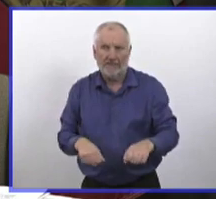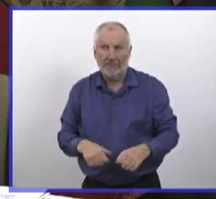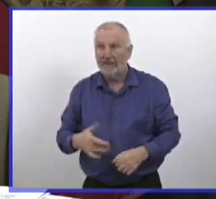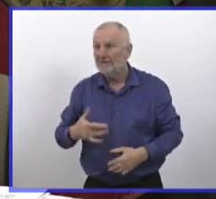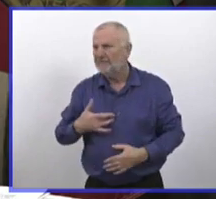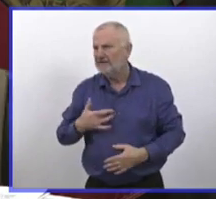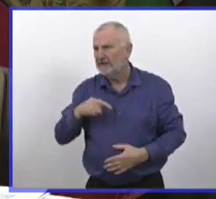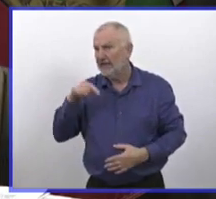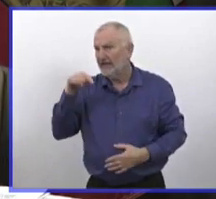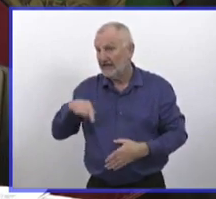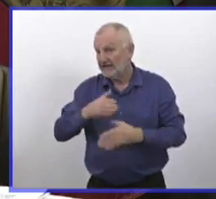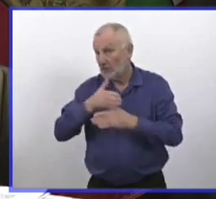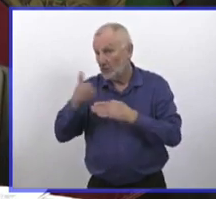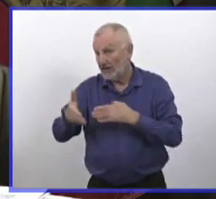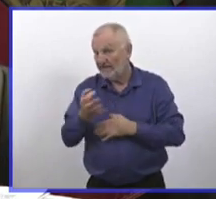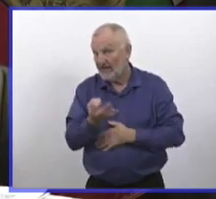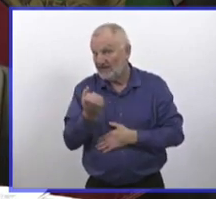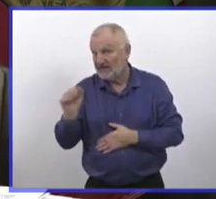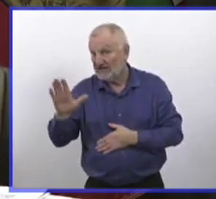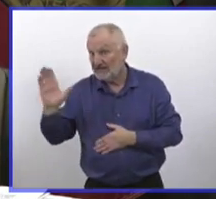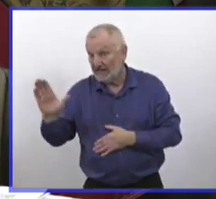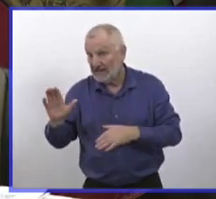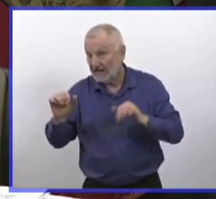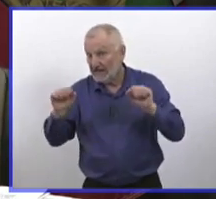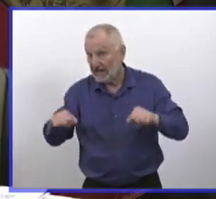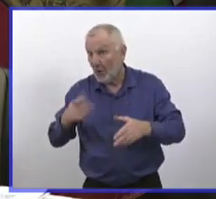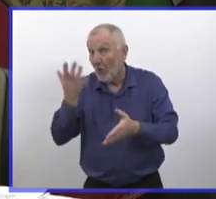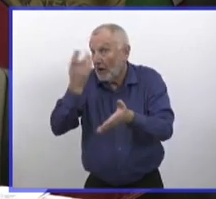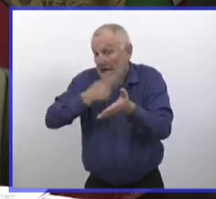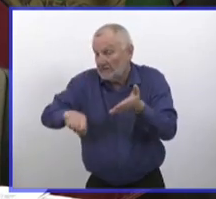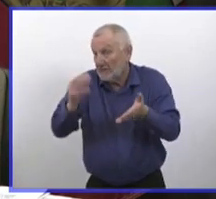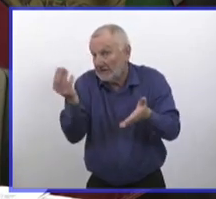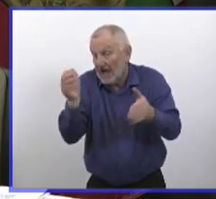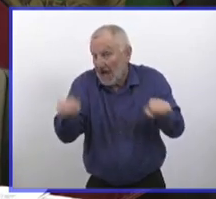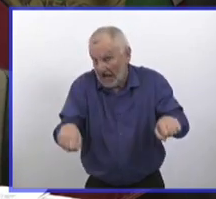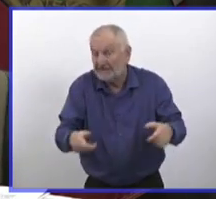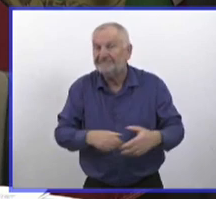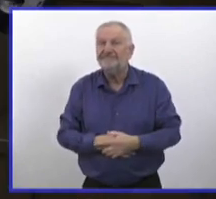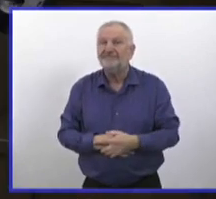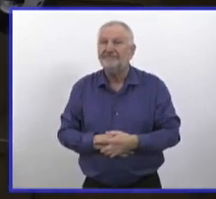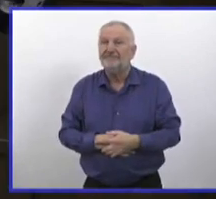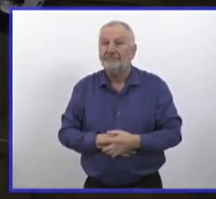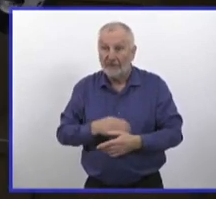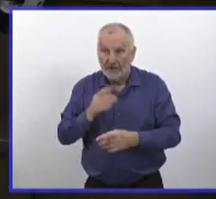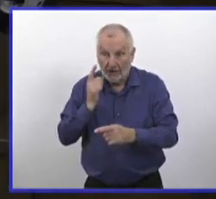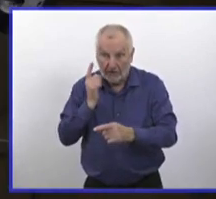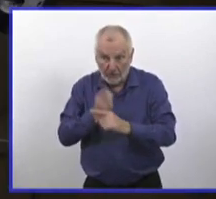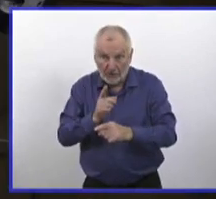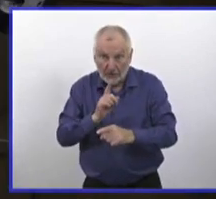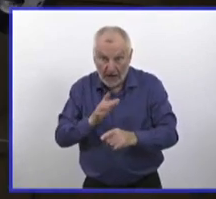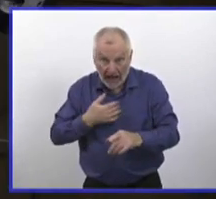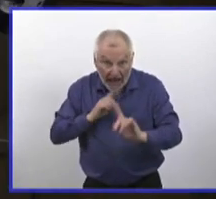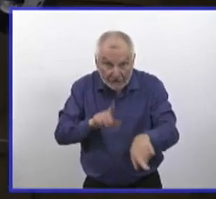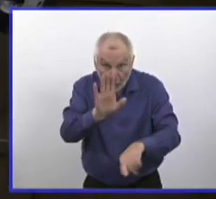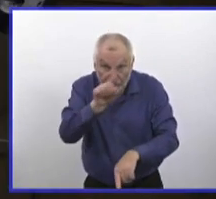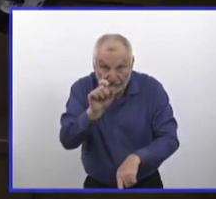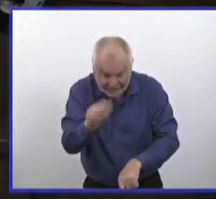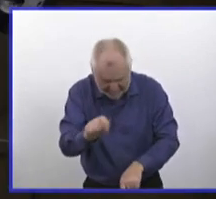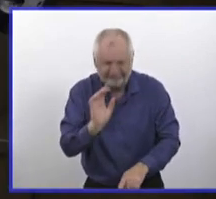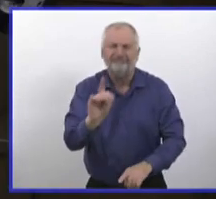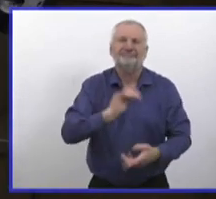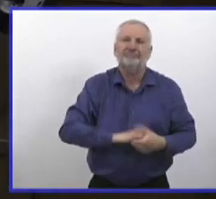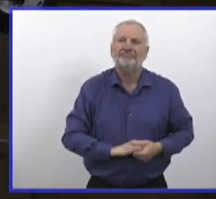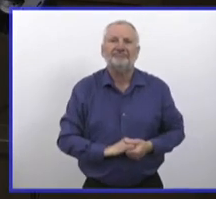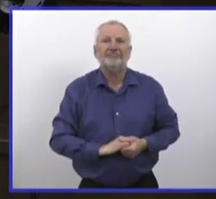Did that answer your question, Matthew, or did I mishear? Yeah. And will French language services be offered